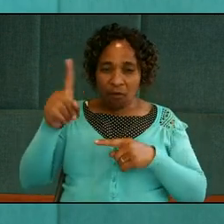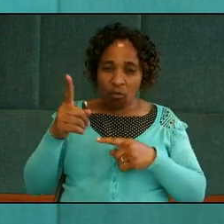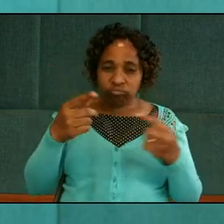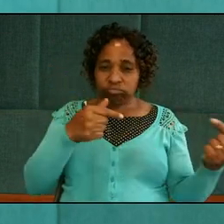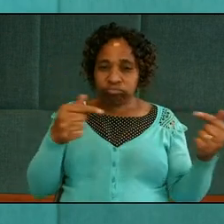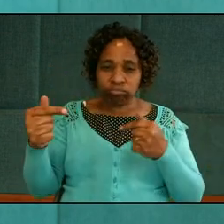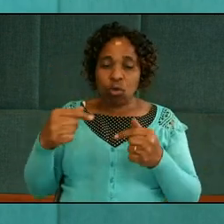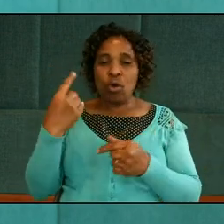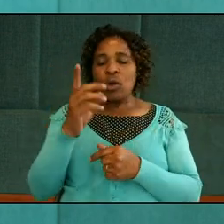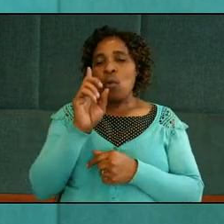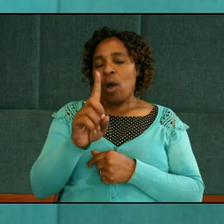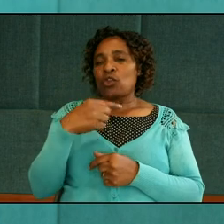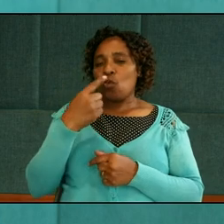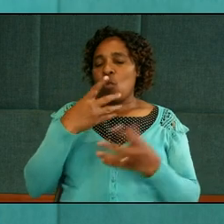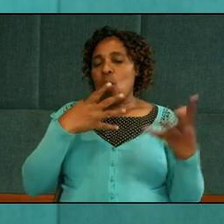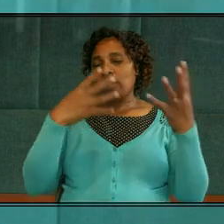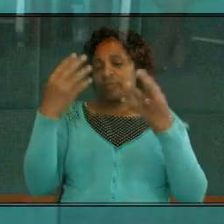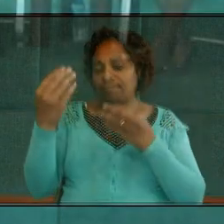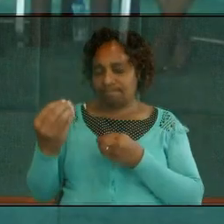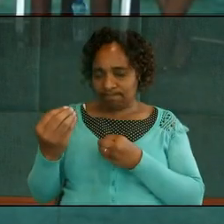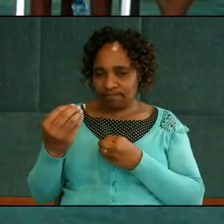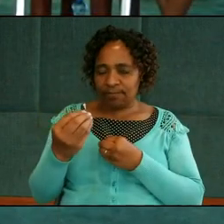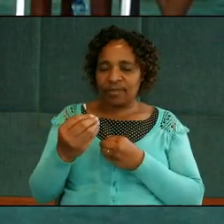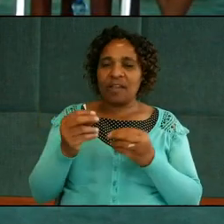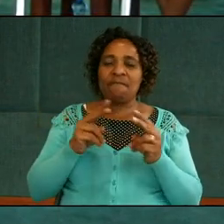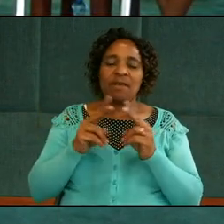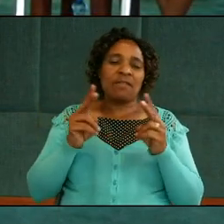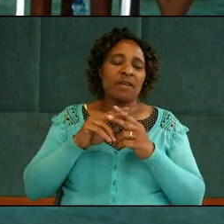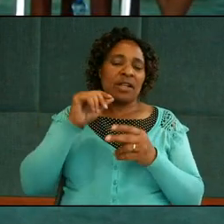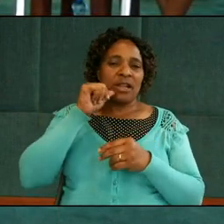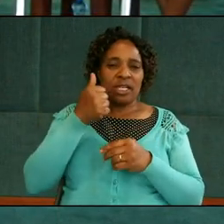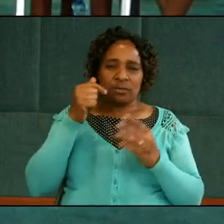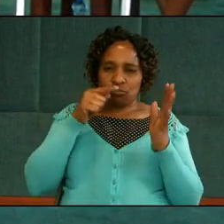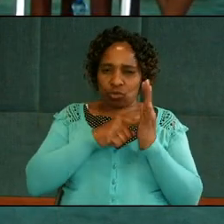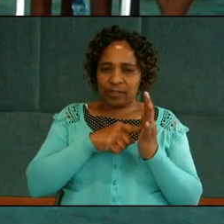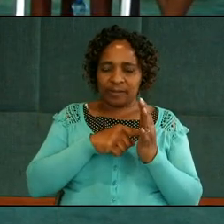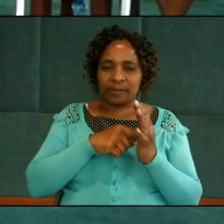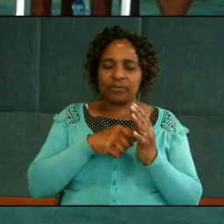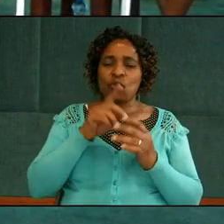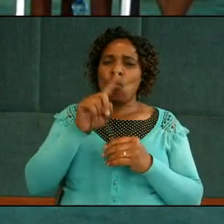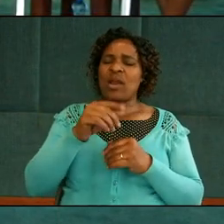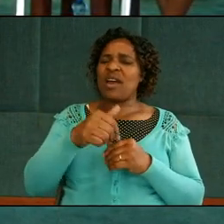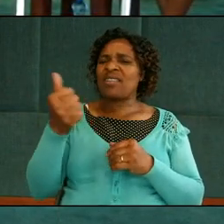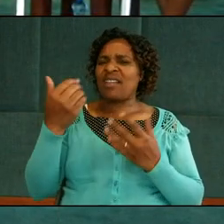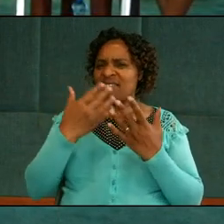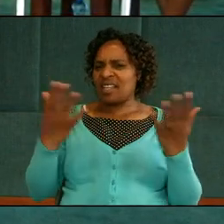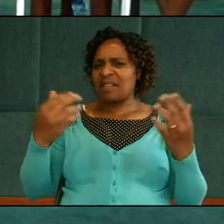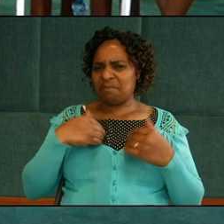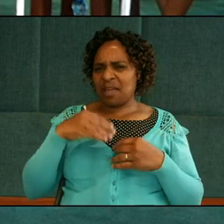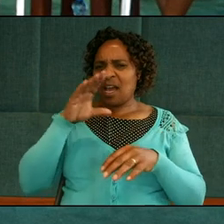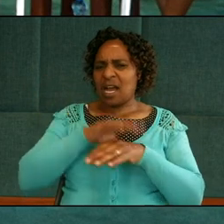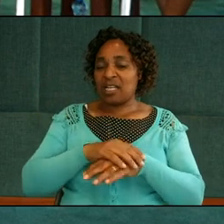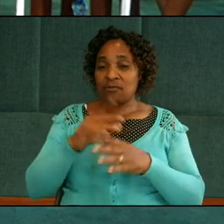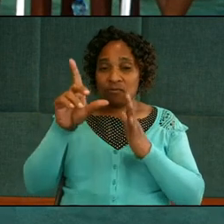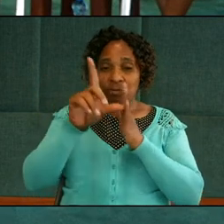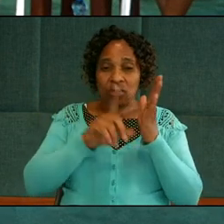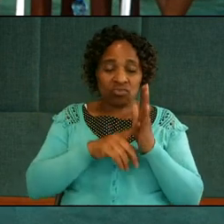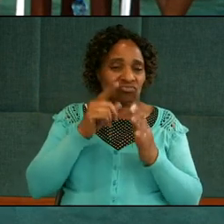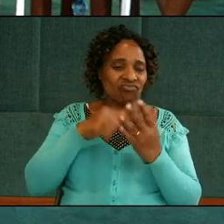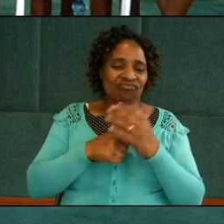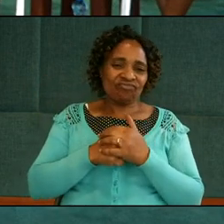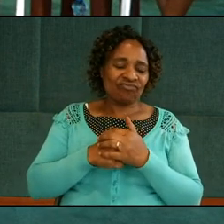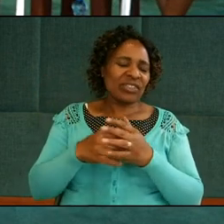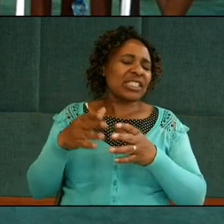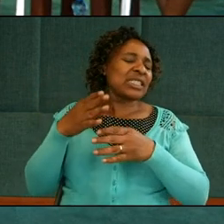only ones who went. Very, very nice points. One other thing I got from the lesson was